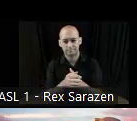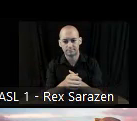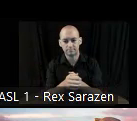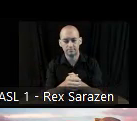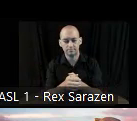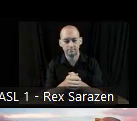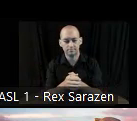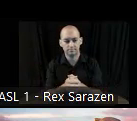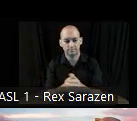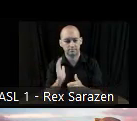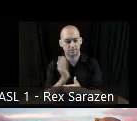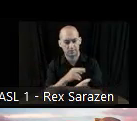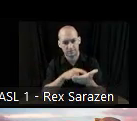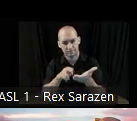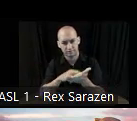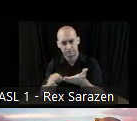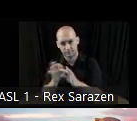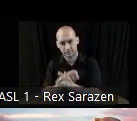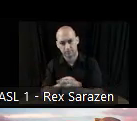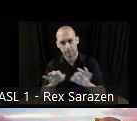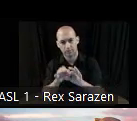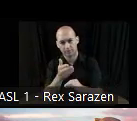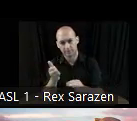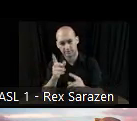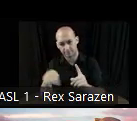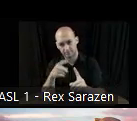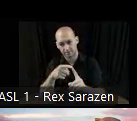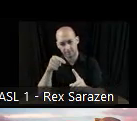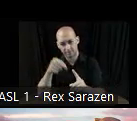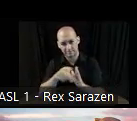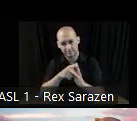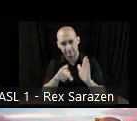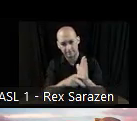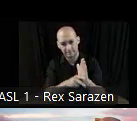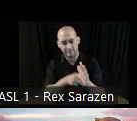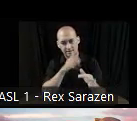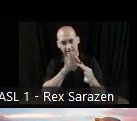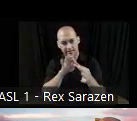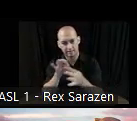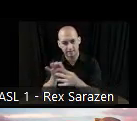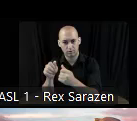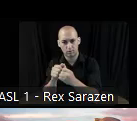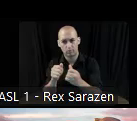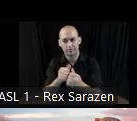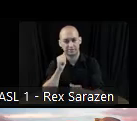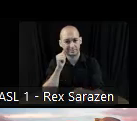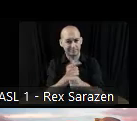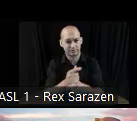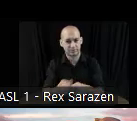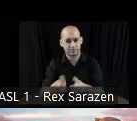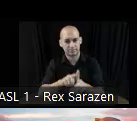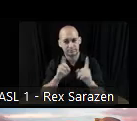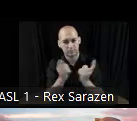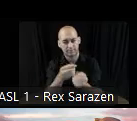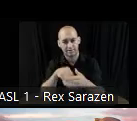We've researched some key elements of tribal consultation policies. We've connected with our sister departments in the